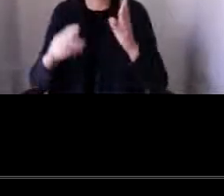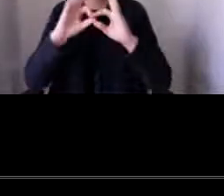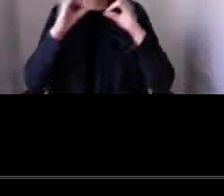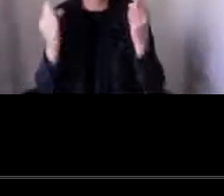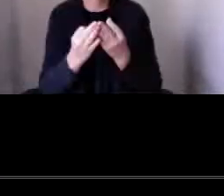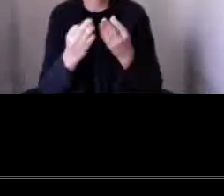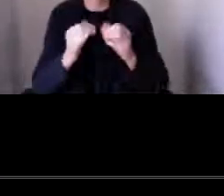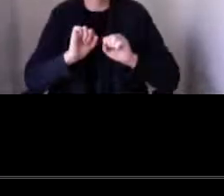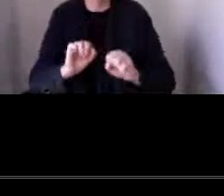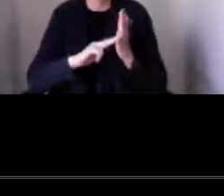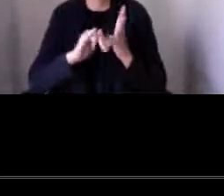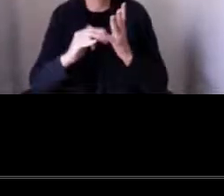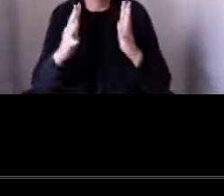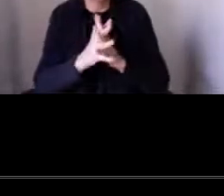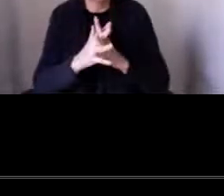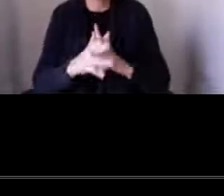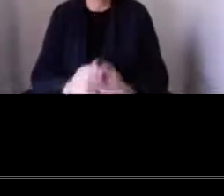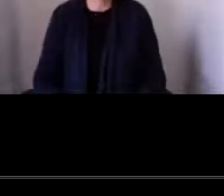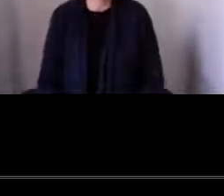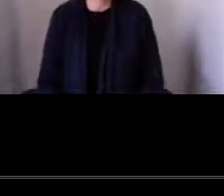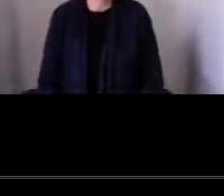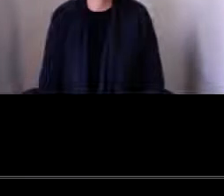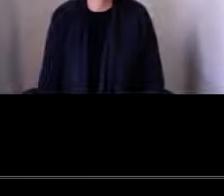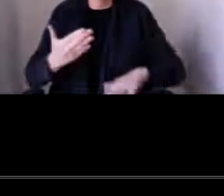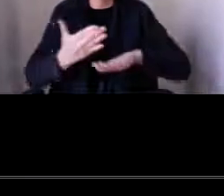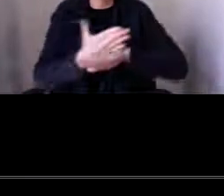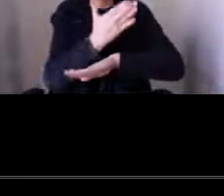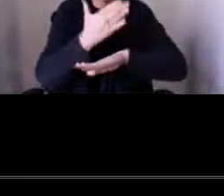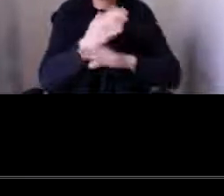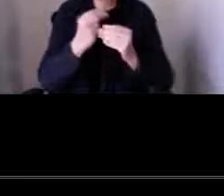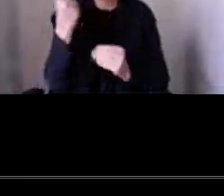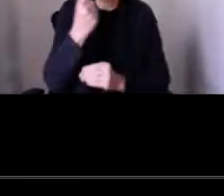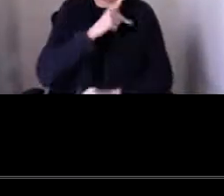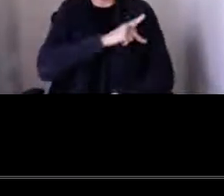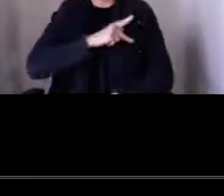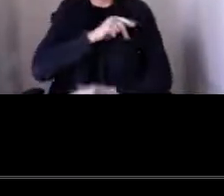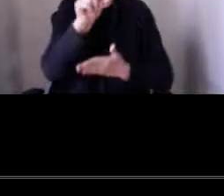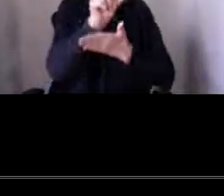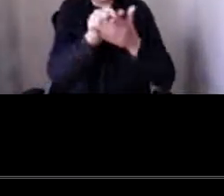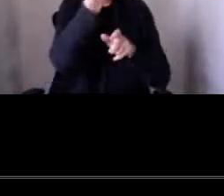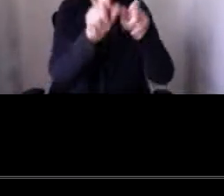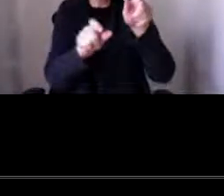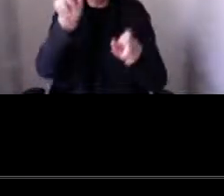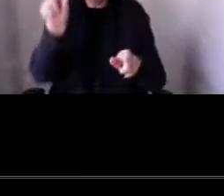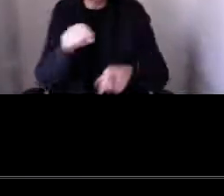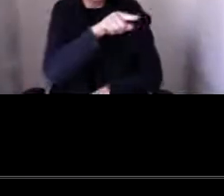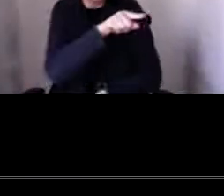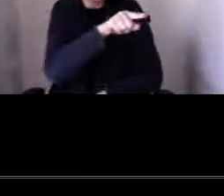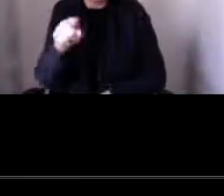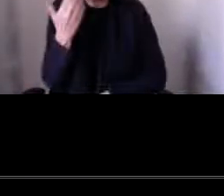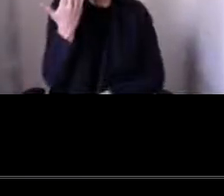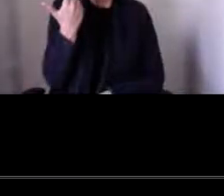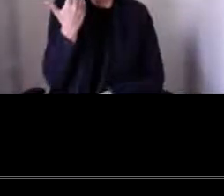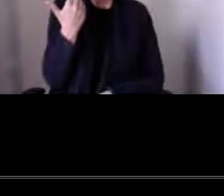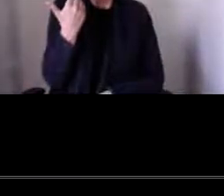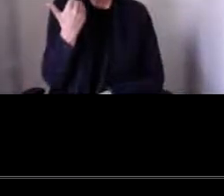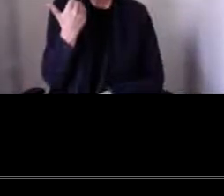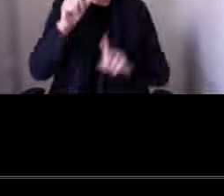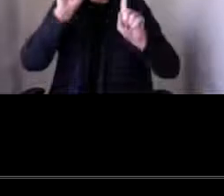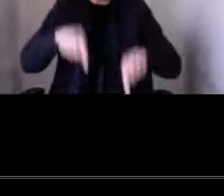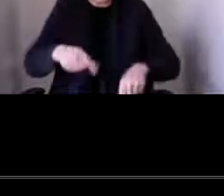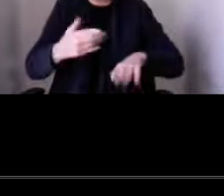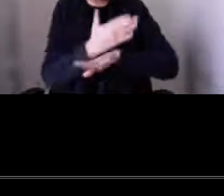Wales. We work with professional artists, so artists who are emerging mid-career and who have